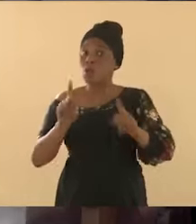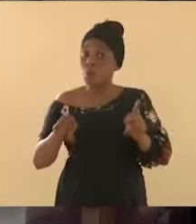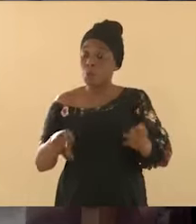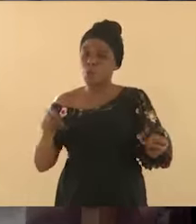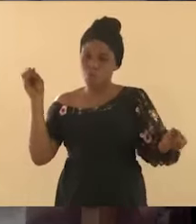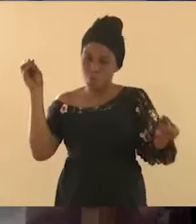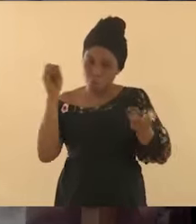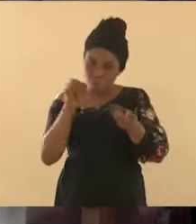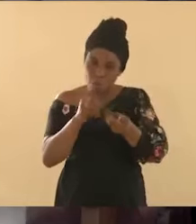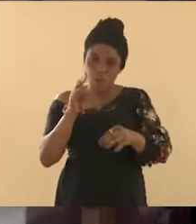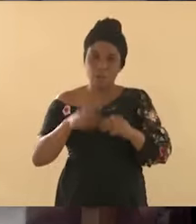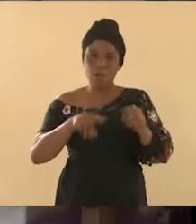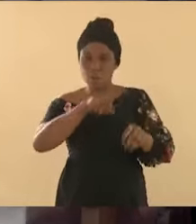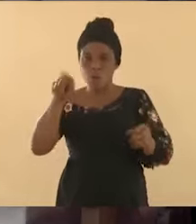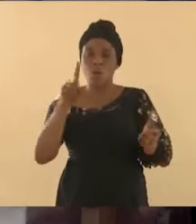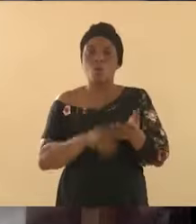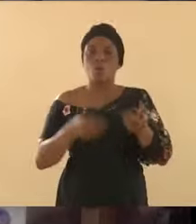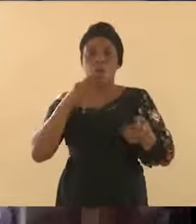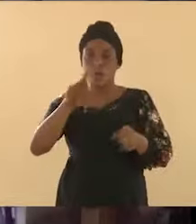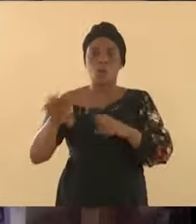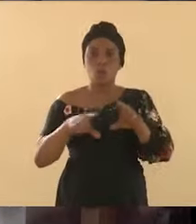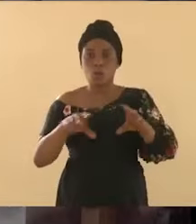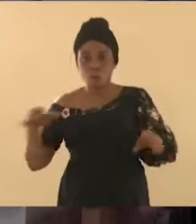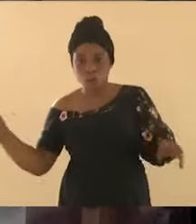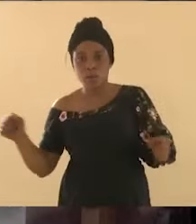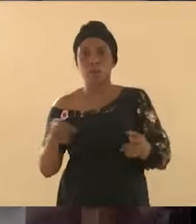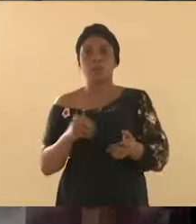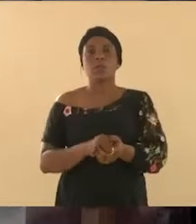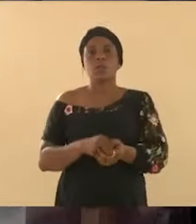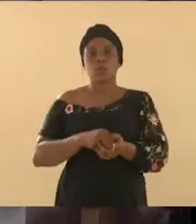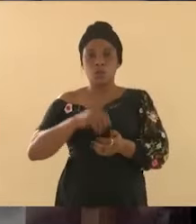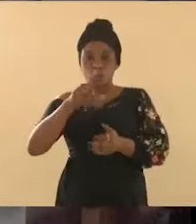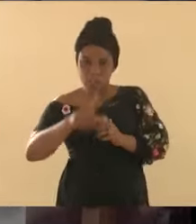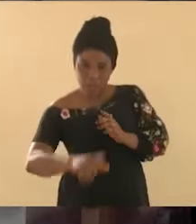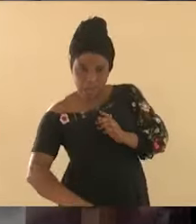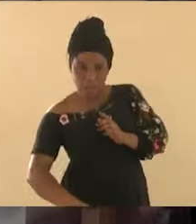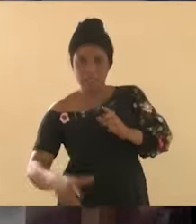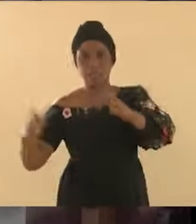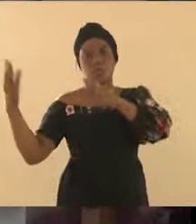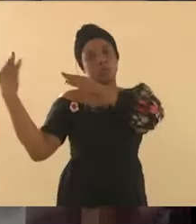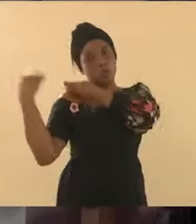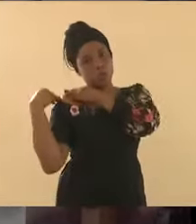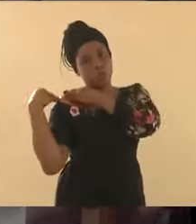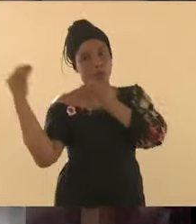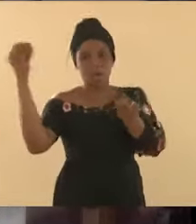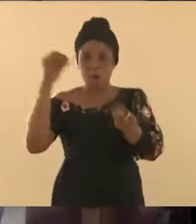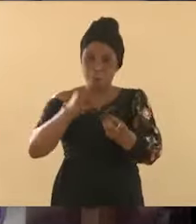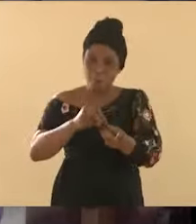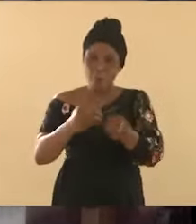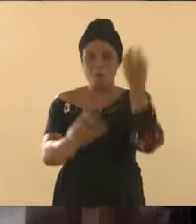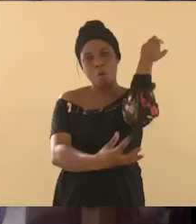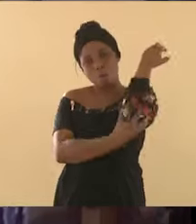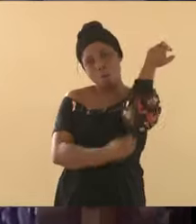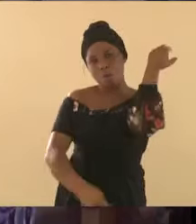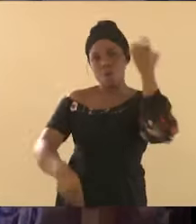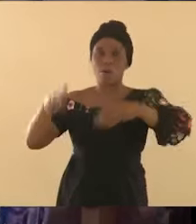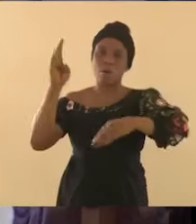But there are people more distressed than you. What are you doing to lessen the burden of those that are